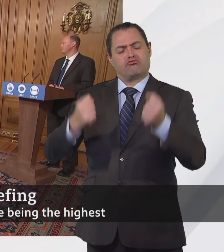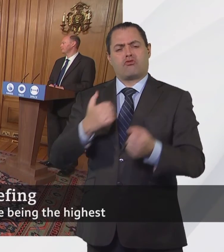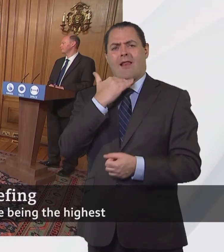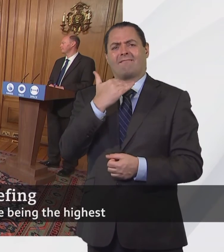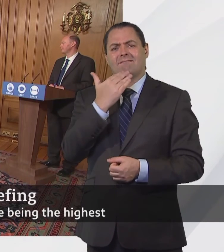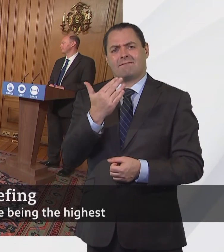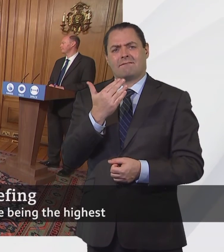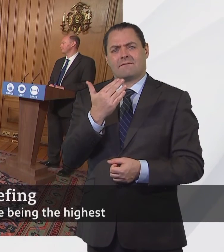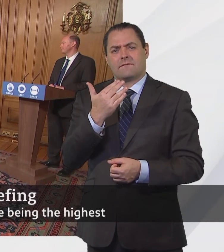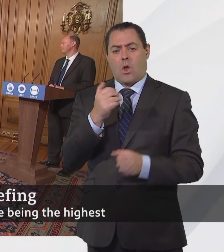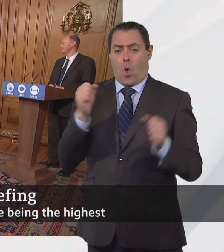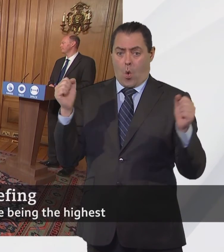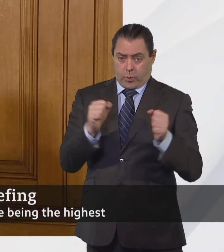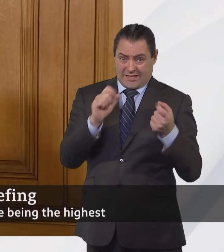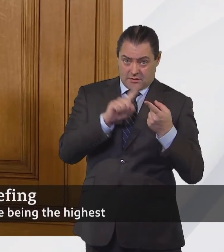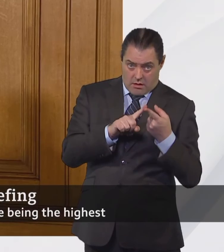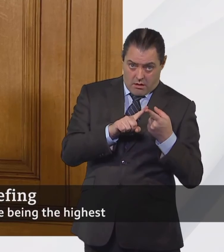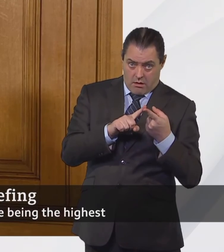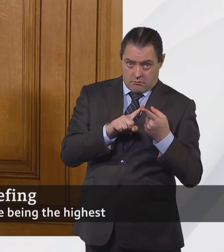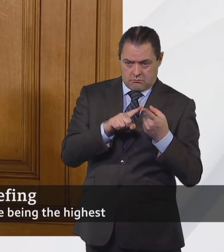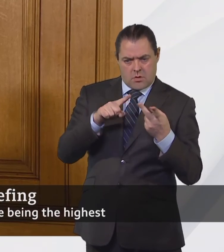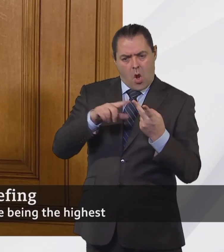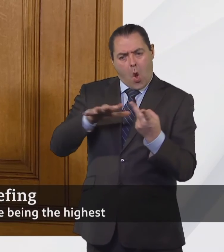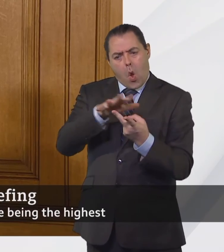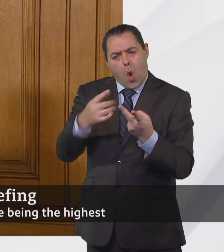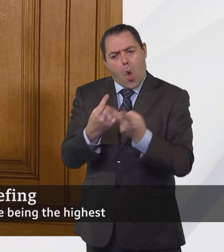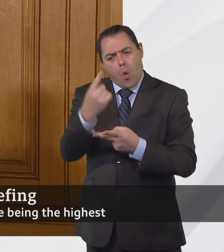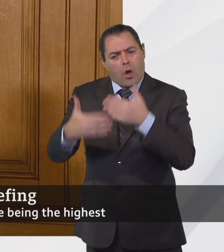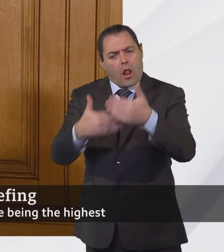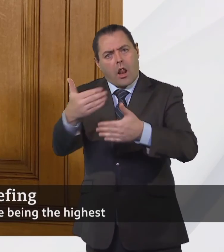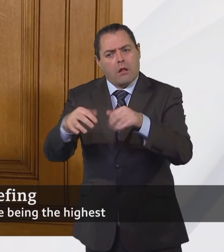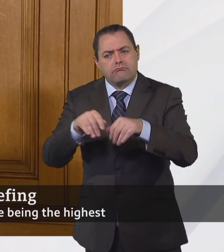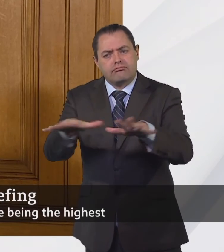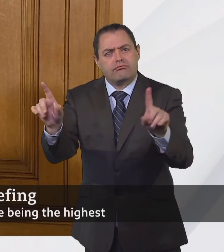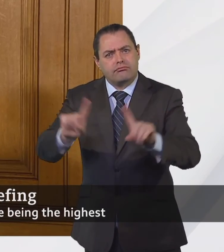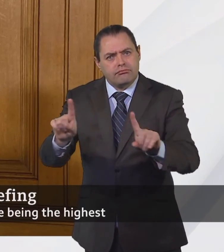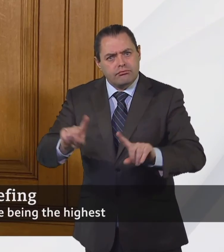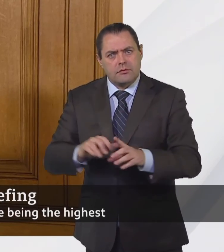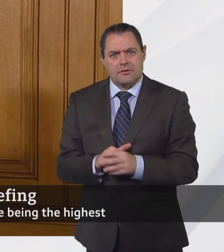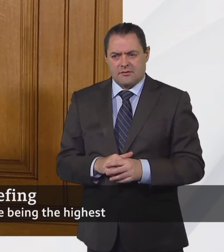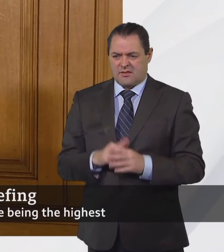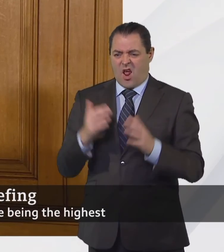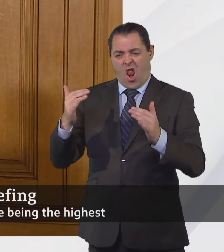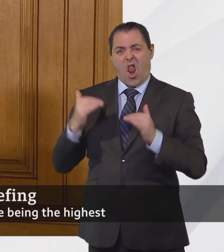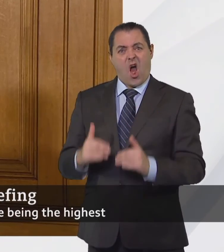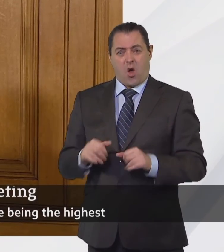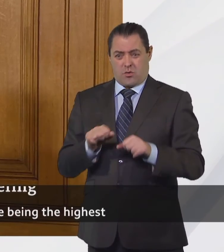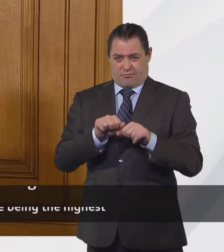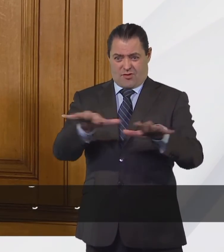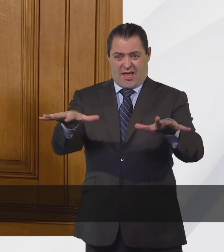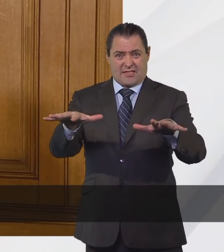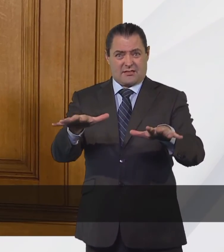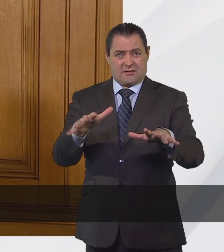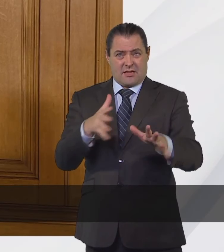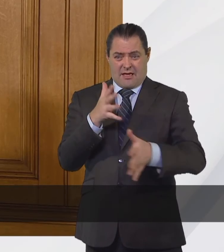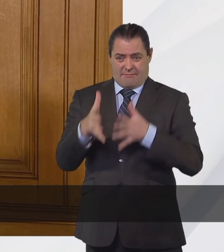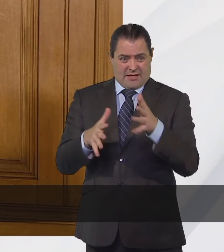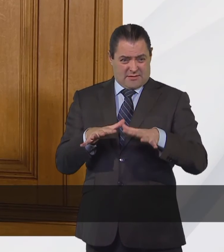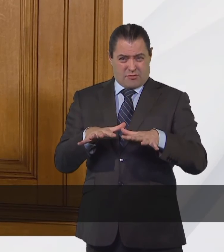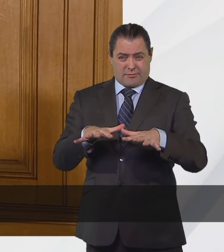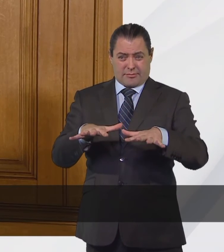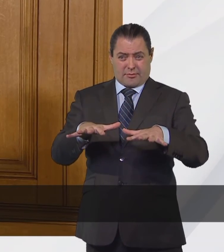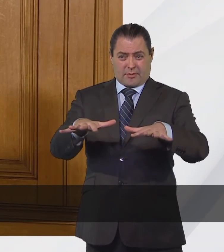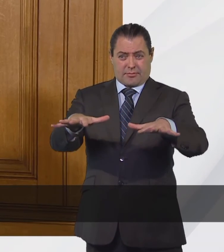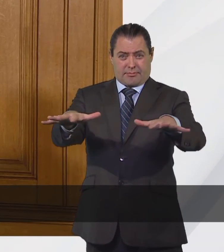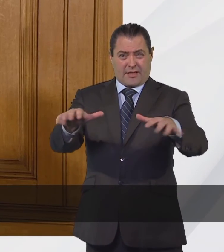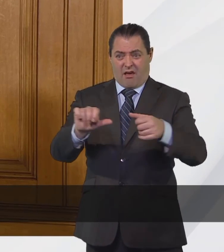local situation is to handle it, because going too low and watching cases rise just means everybody ends up getting more and you end up having to do